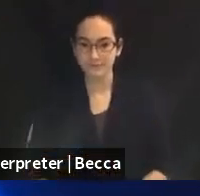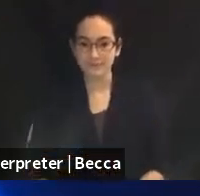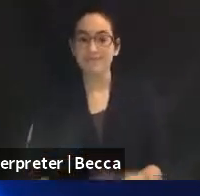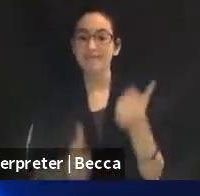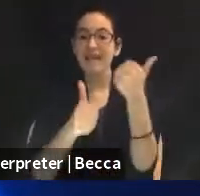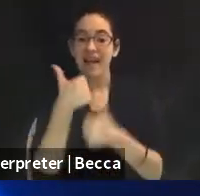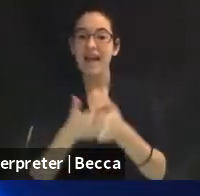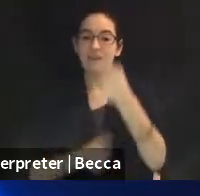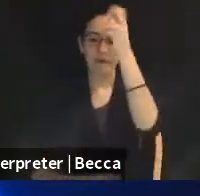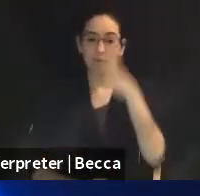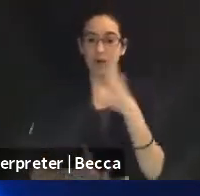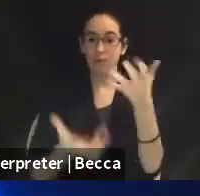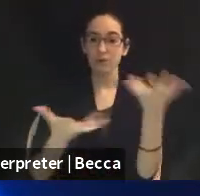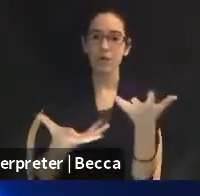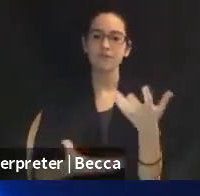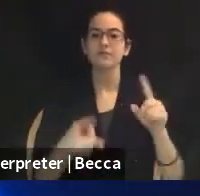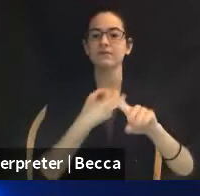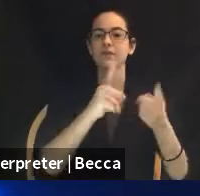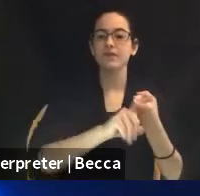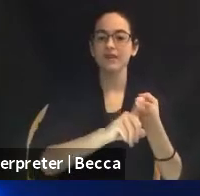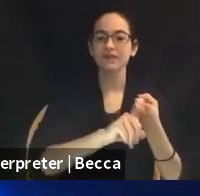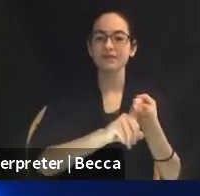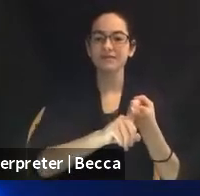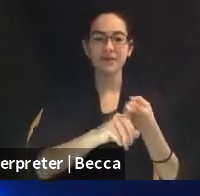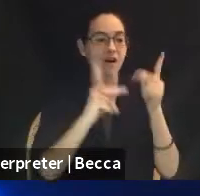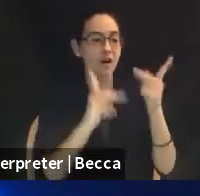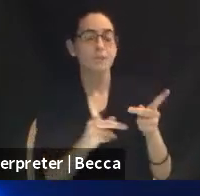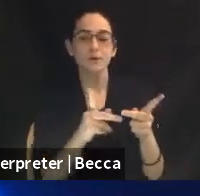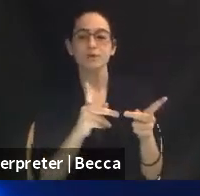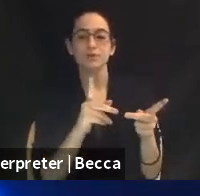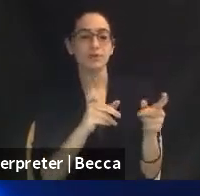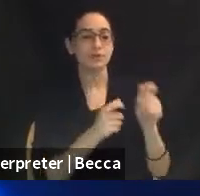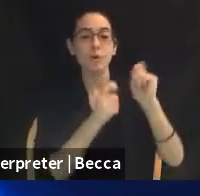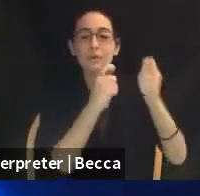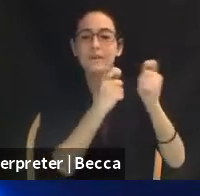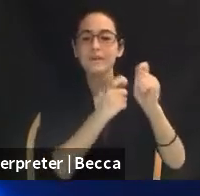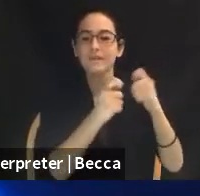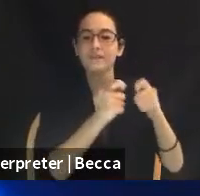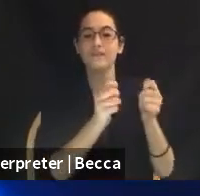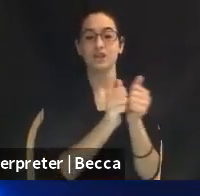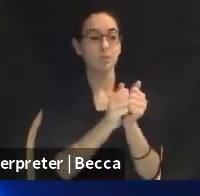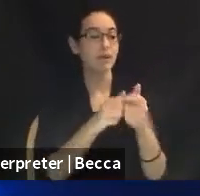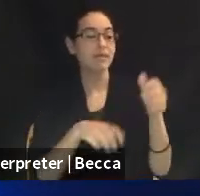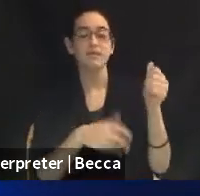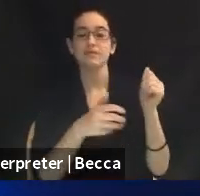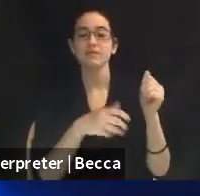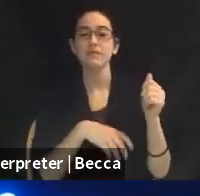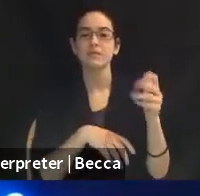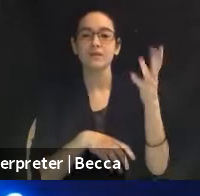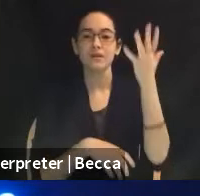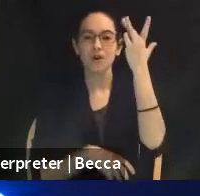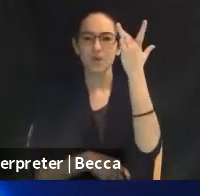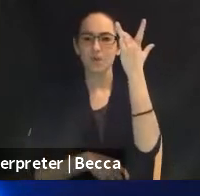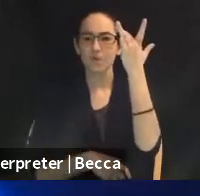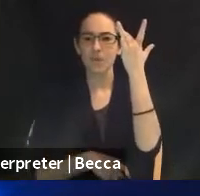wants a friend. Every guy wants a fishing buddy, a golf buddy, someone they can call, someone they can cry with. Why do you think when you're 18 to